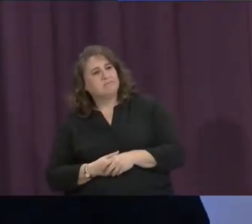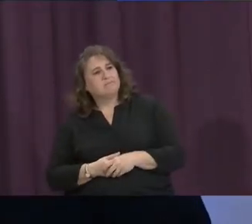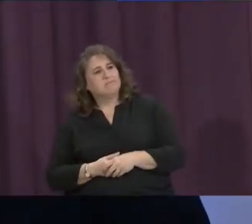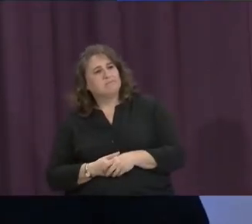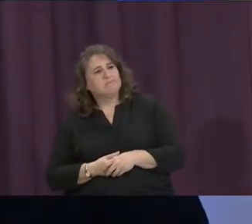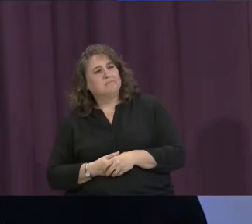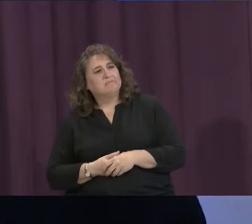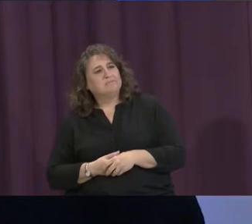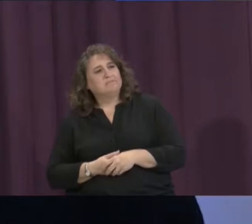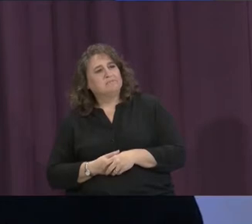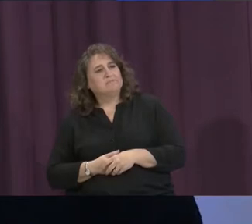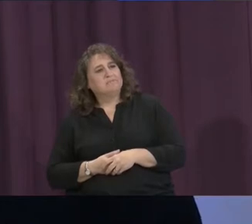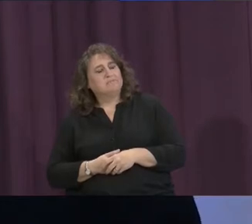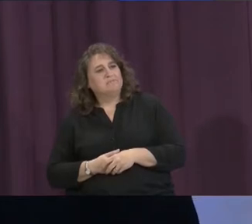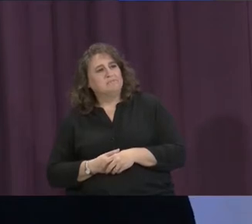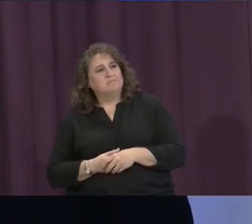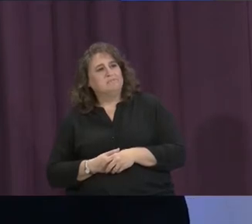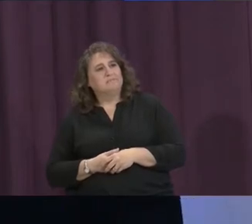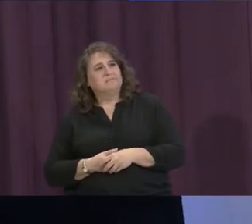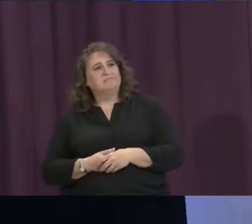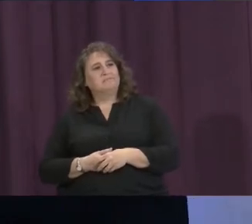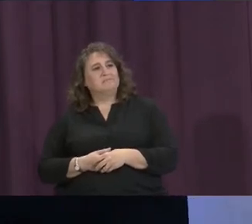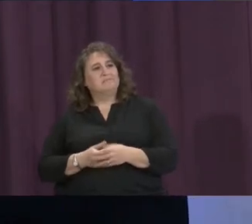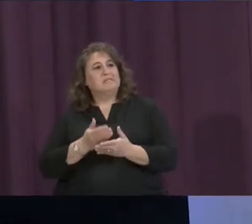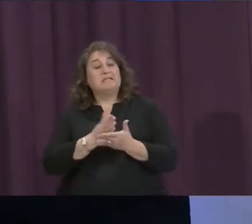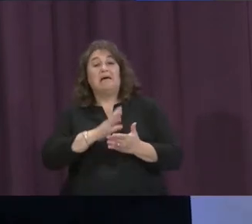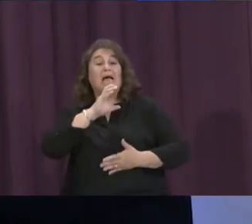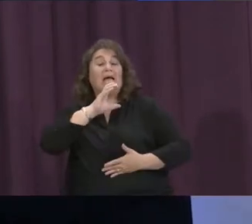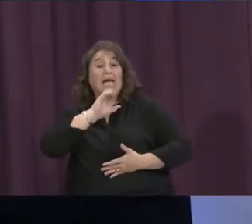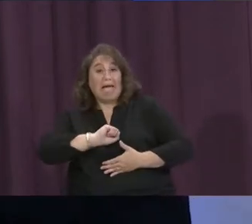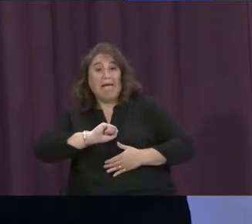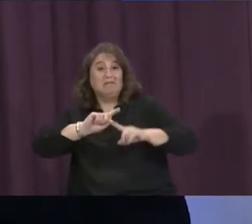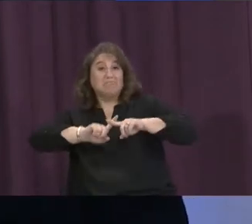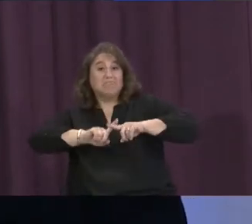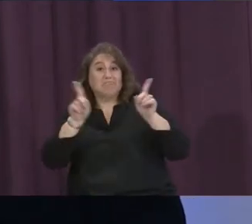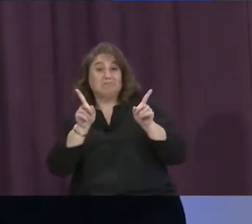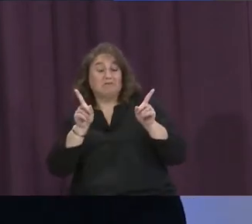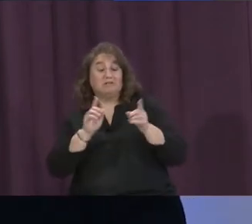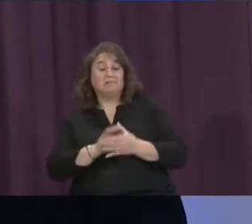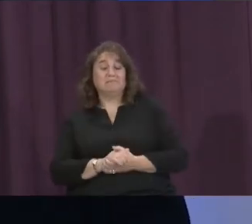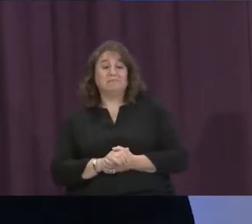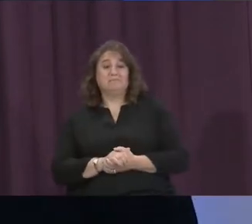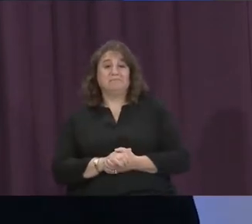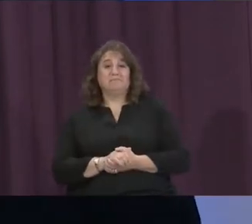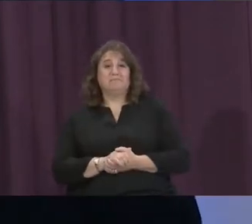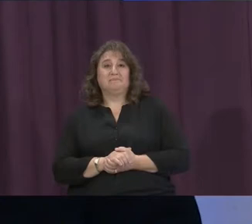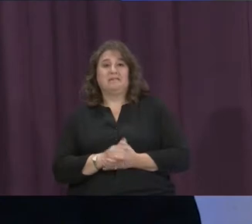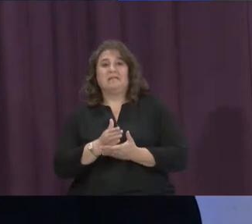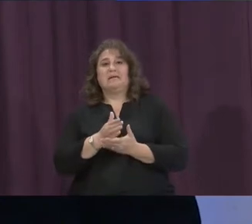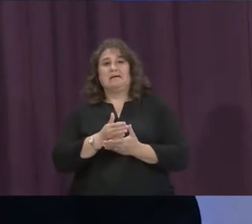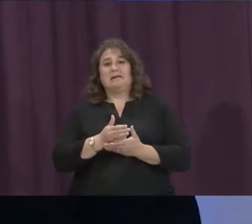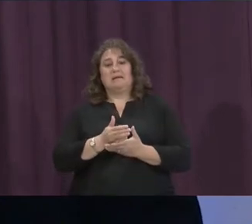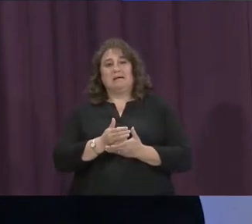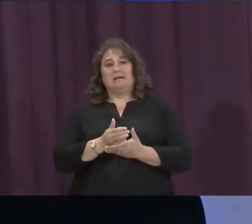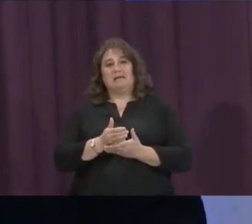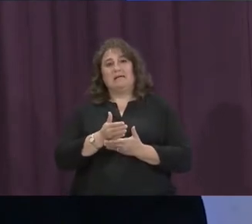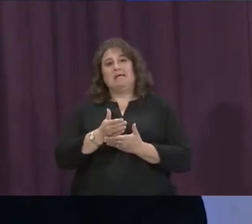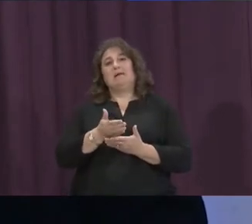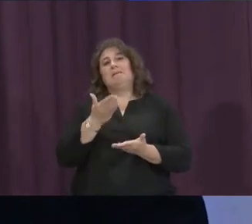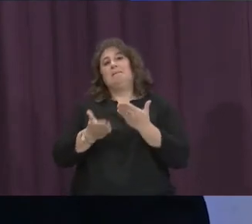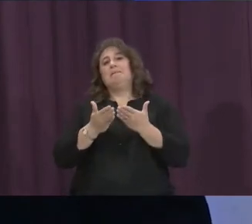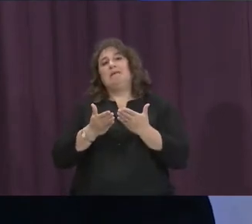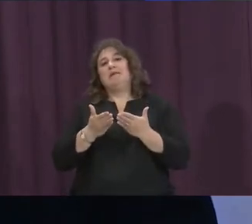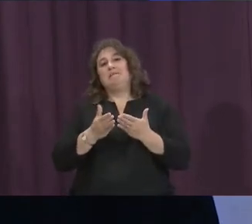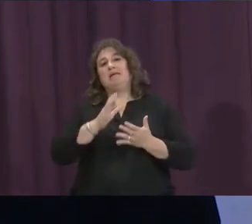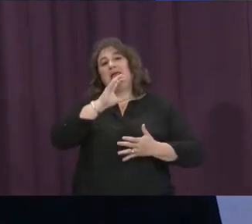And, and some of us, age is a difference, right? Uh-huh. So, and some of us can be older, but they can be young at heart.